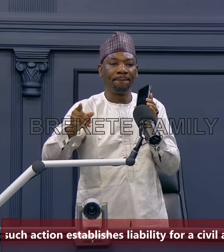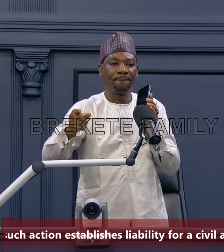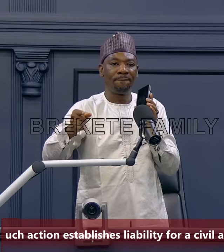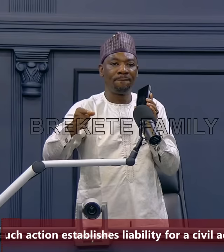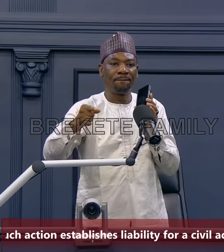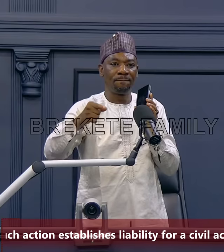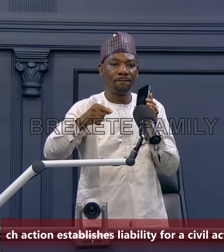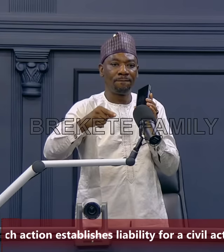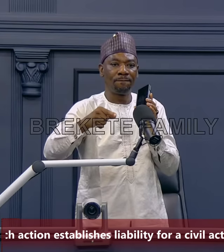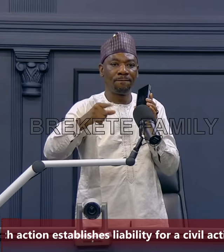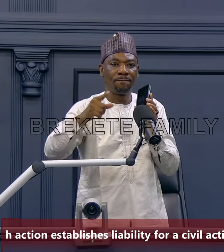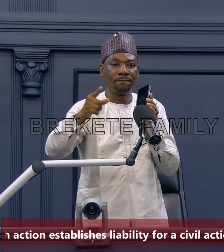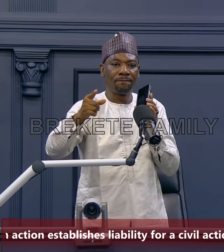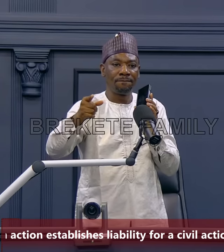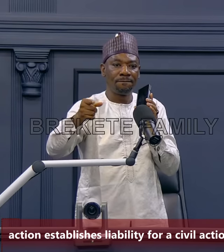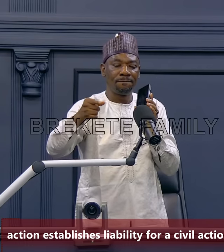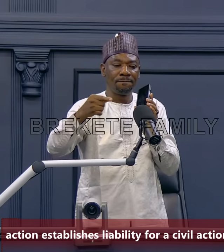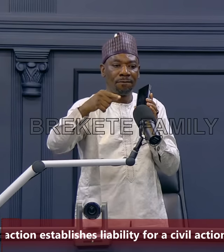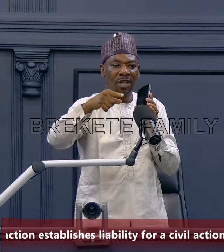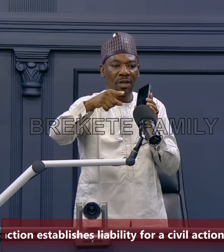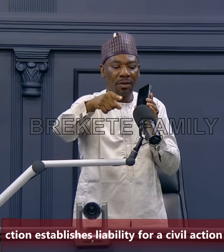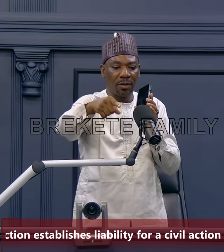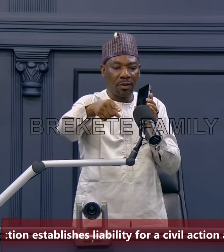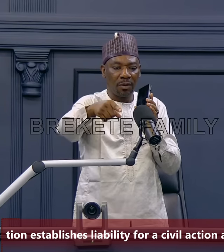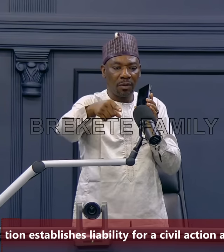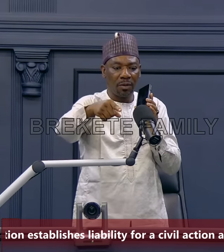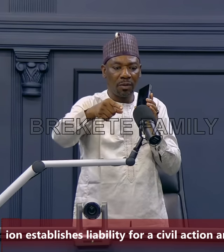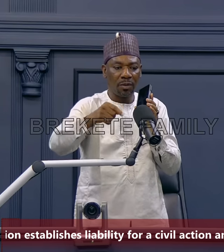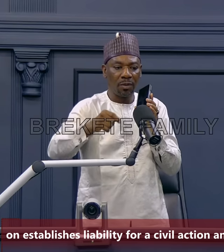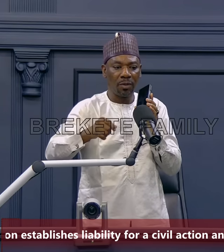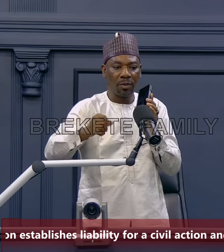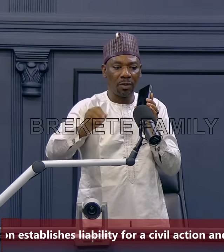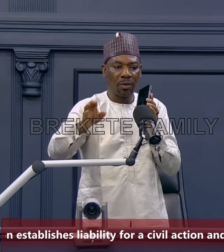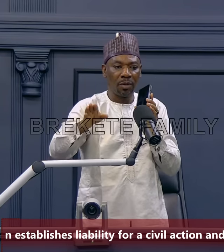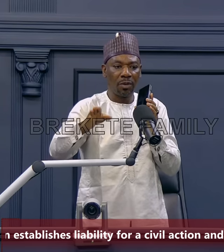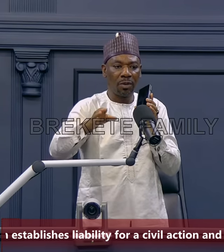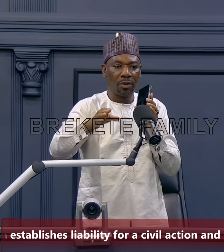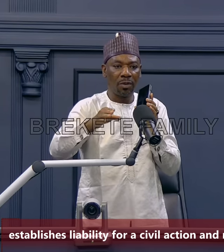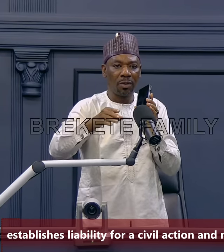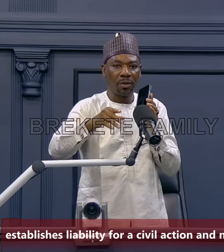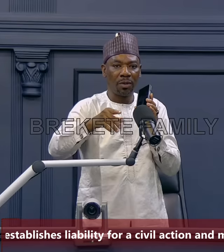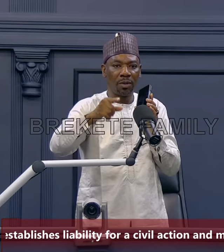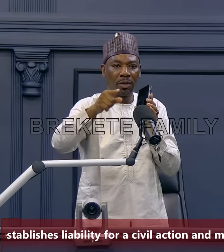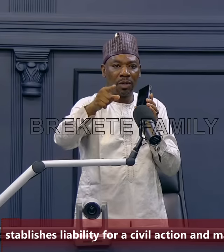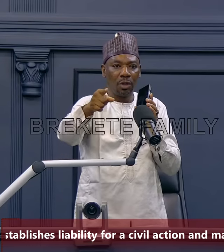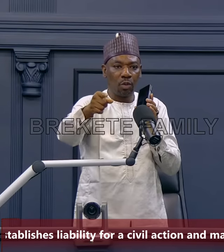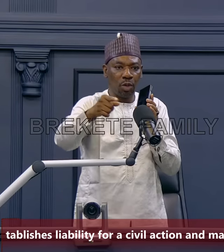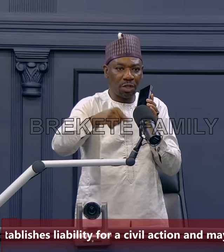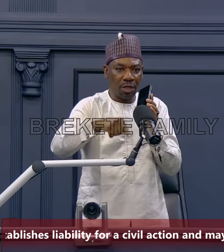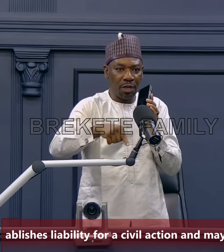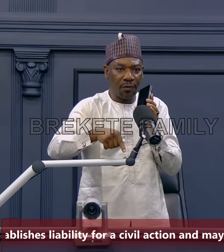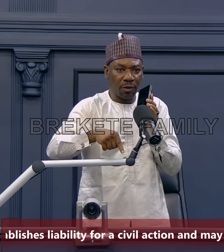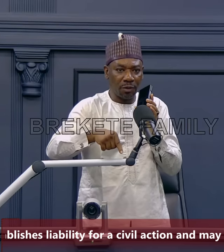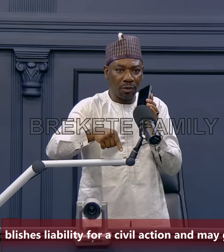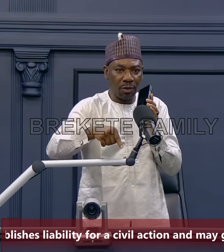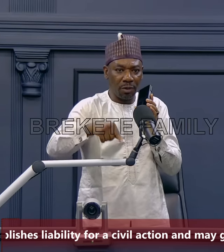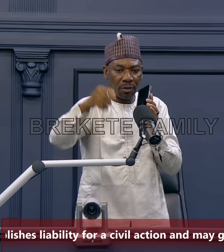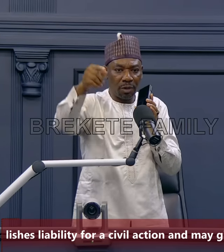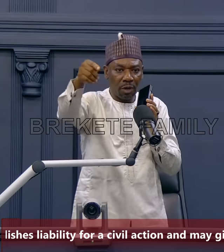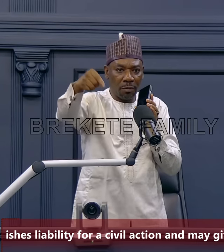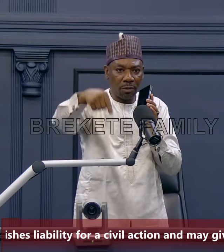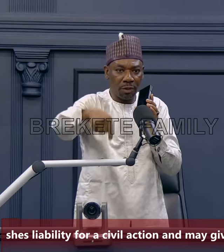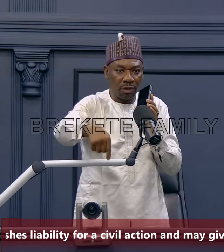um Miss call as 6 55 I called by immediately I heard you were singing The Anthem day to start the we still there for